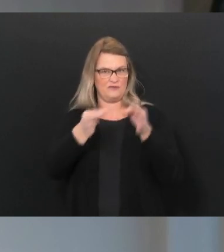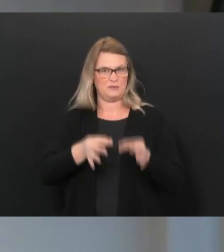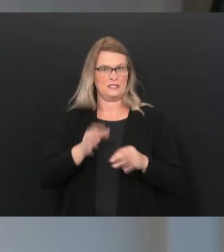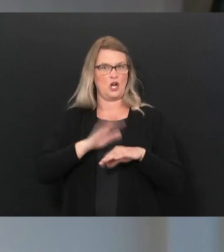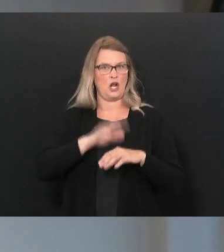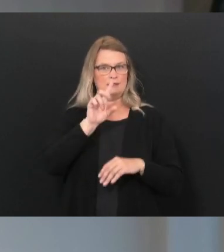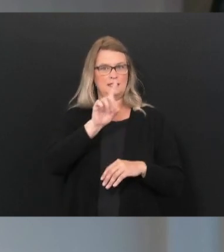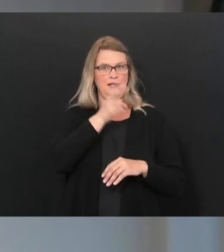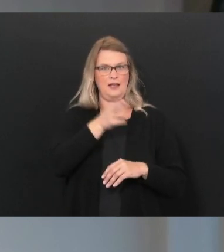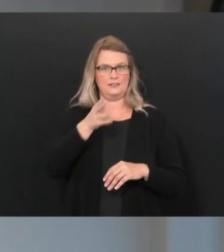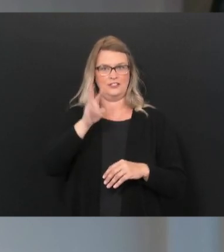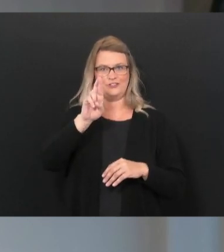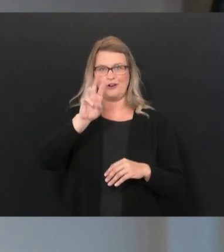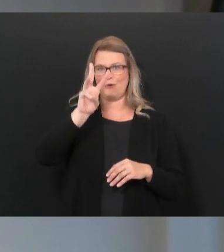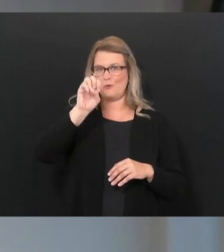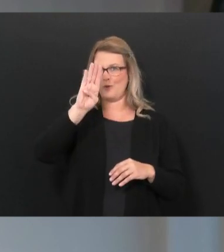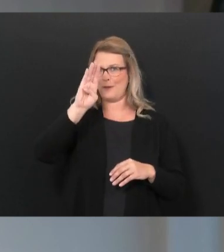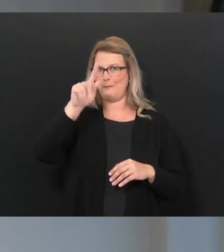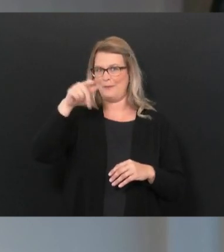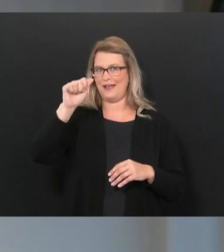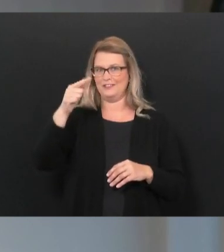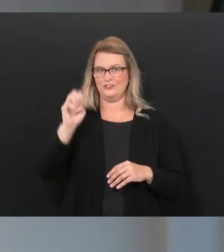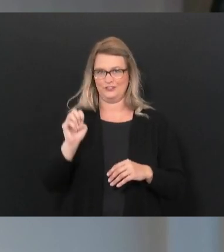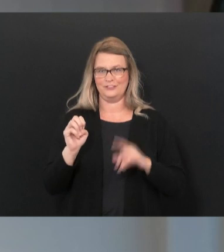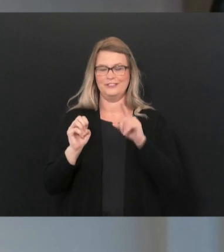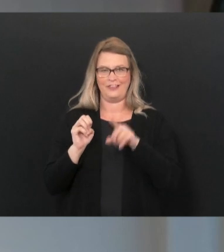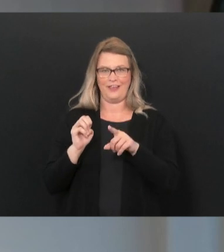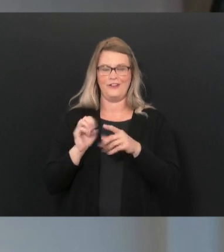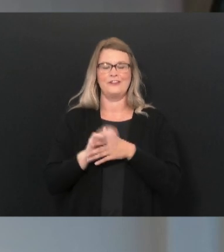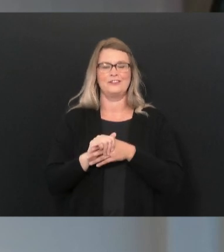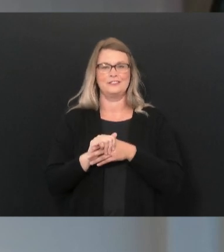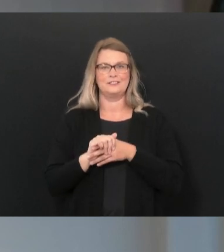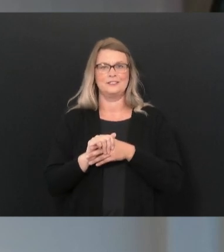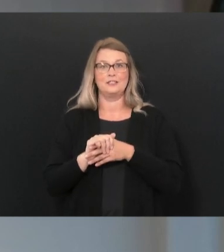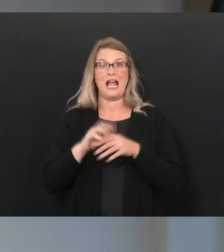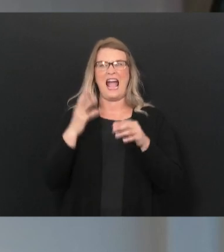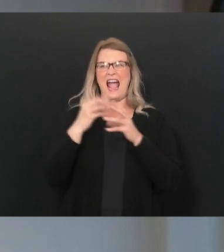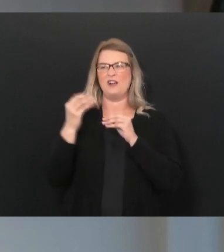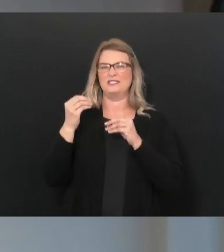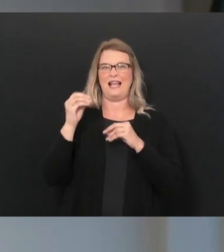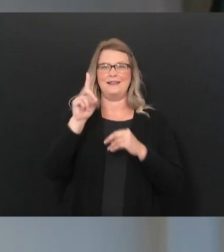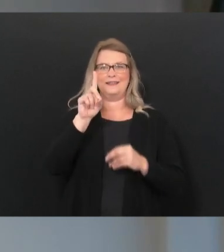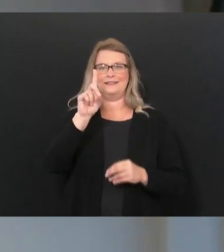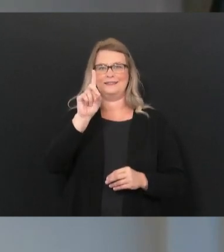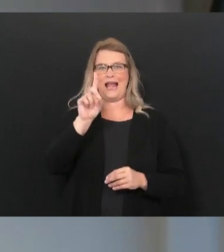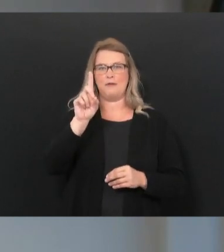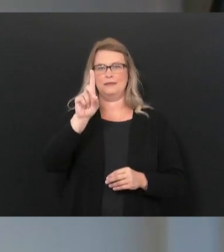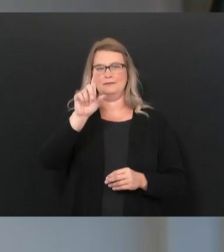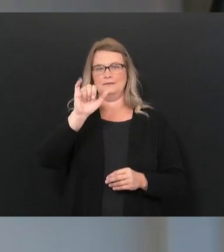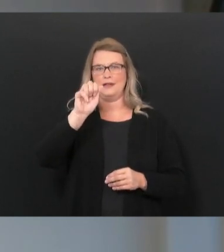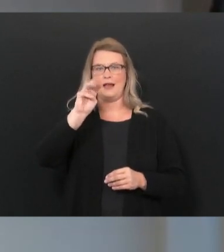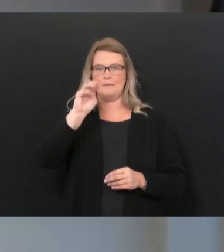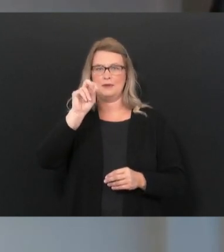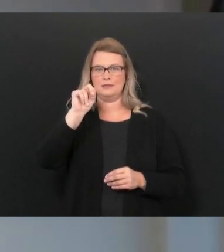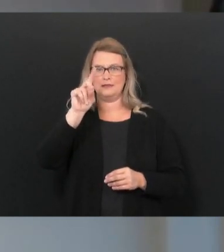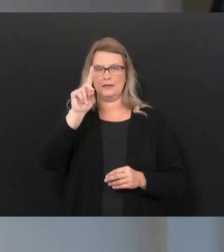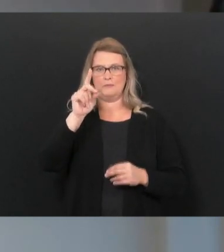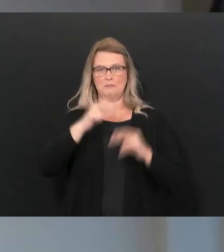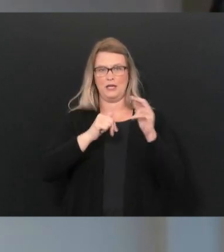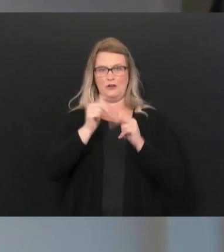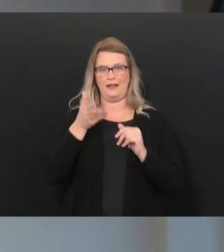webpage. The office has also placed order forms outside the Diamond Building in Charleston. So those processes